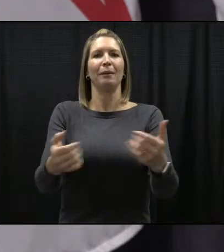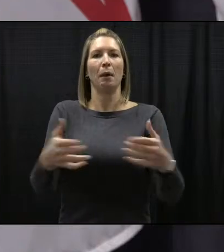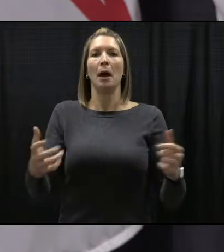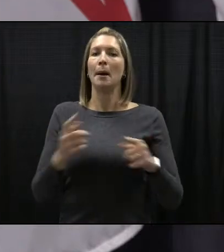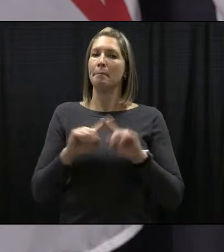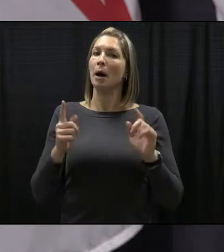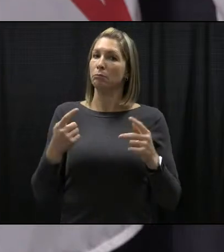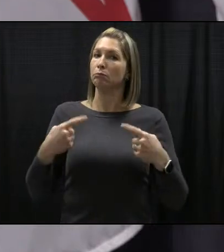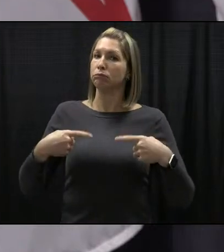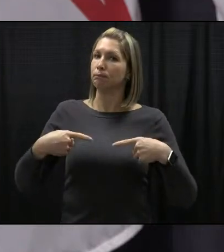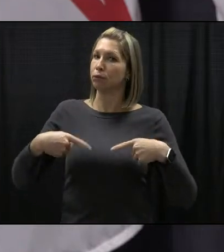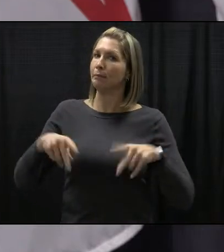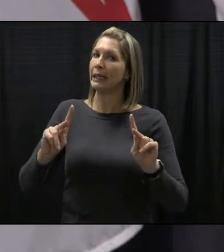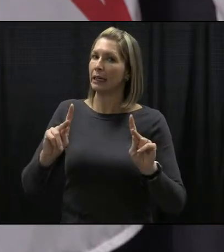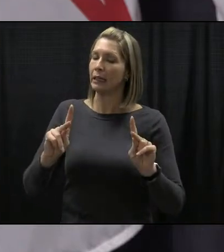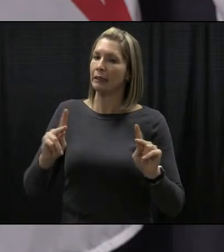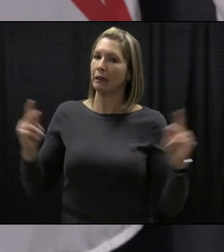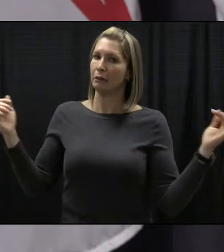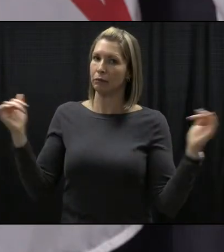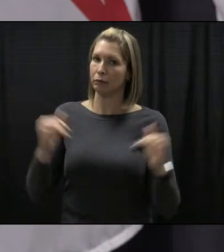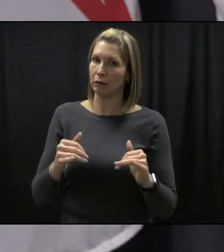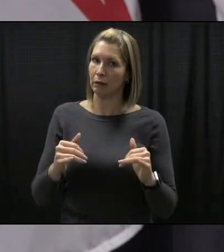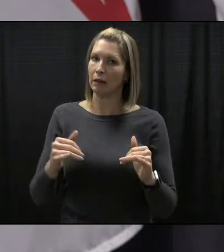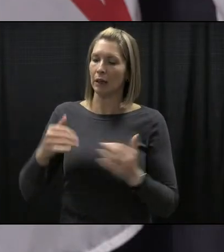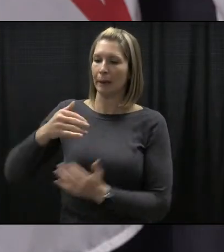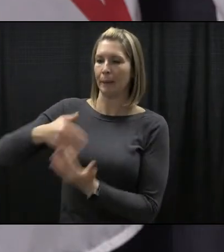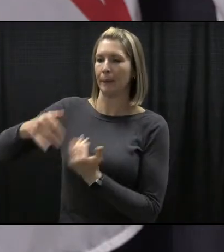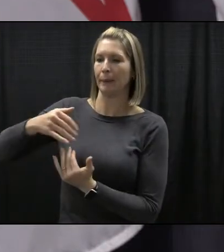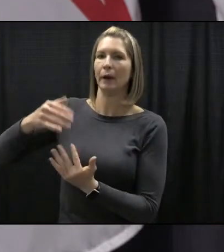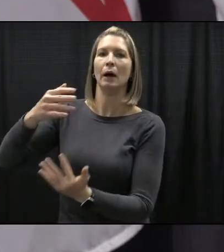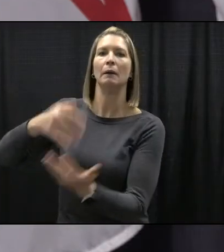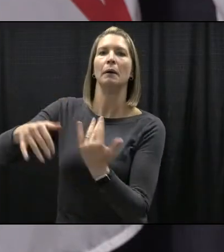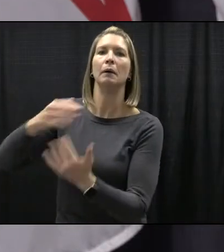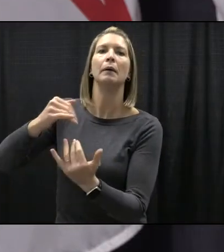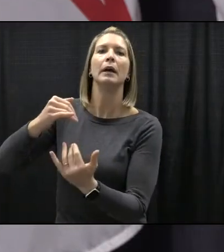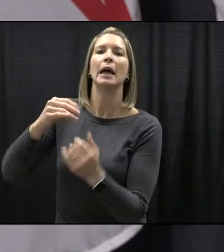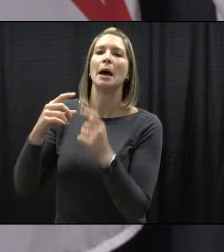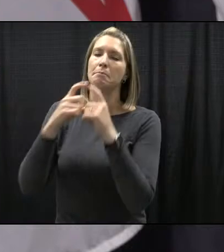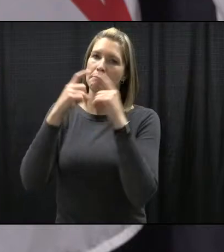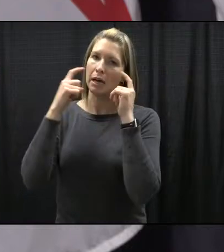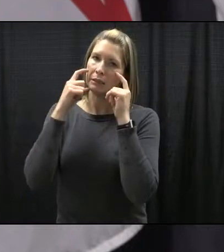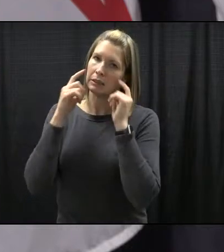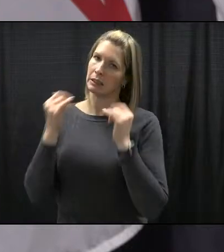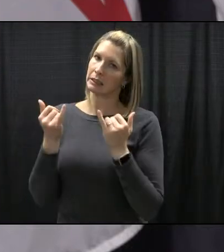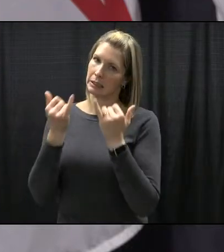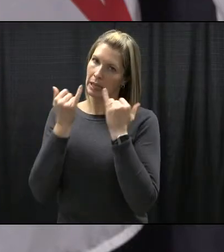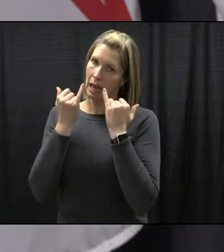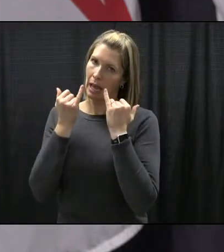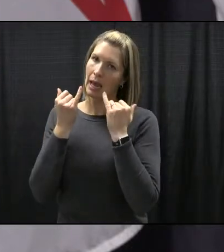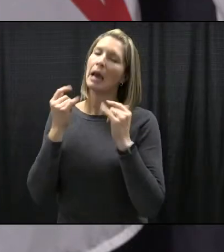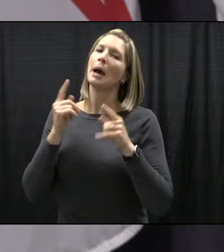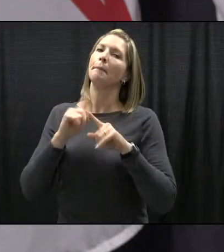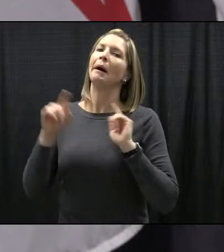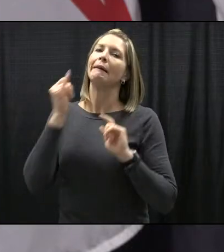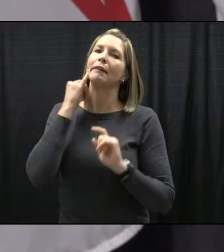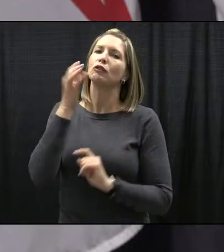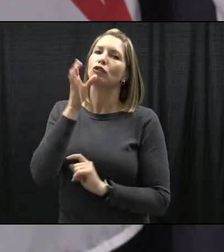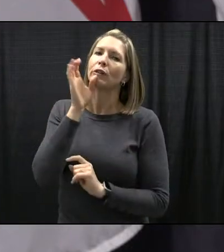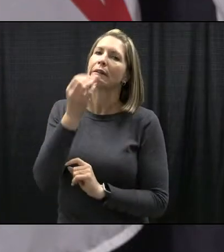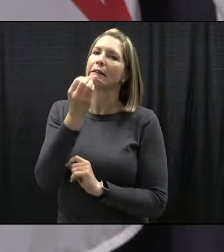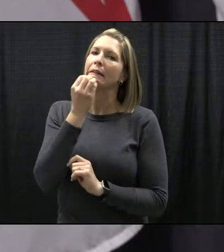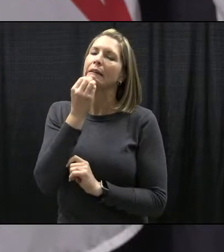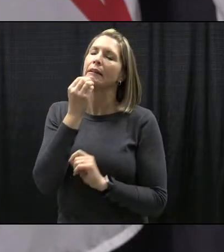mask at all times except when actively eating or drinking, and the venue must once again collect the contact information of attendees for contact